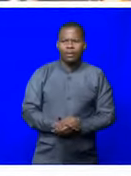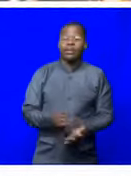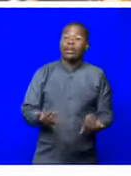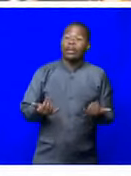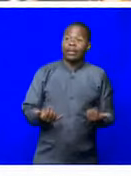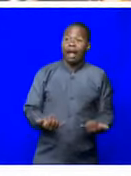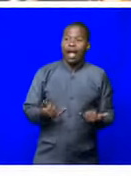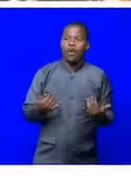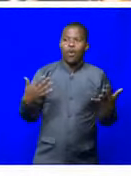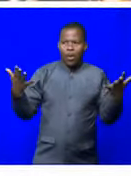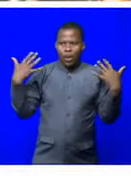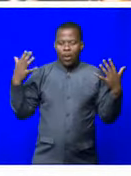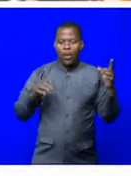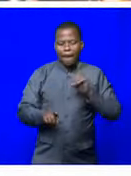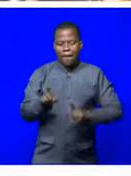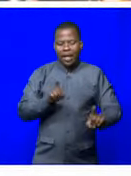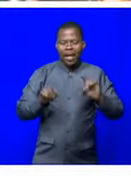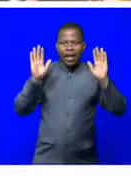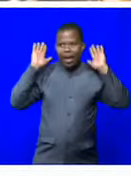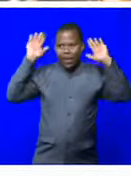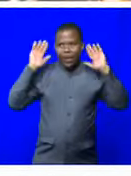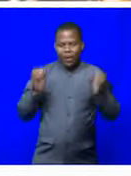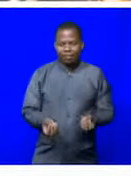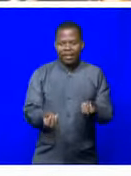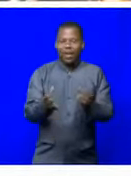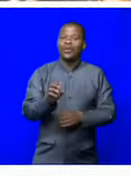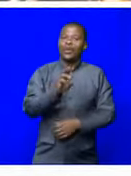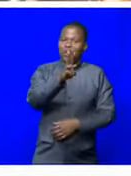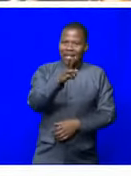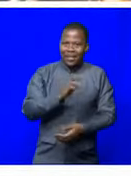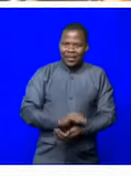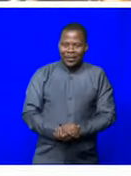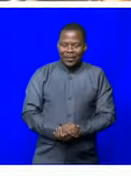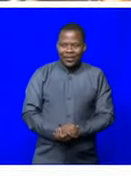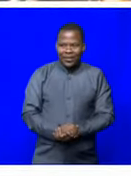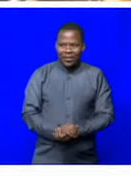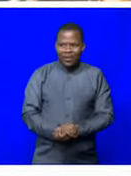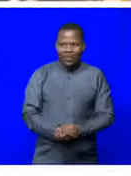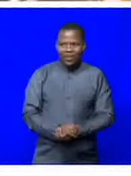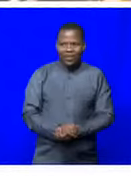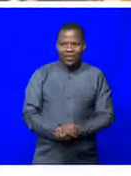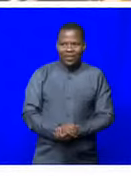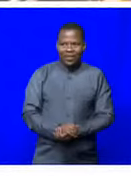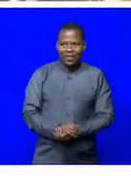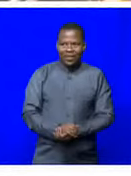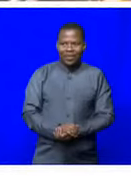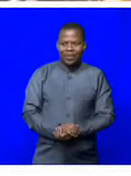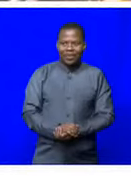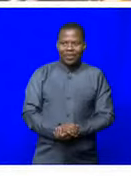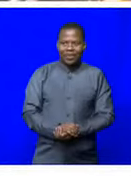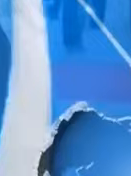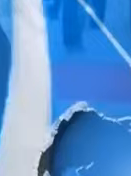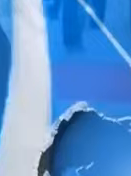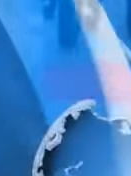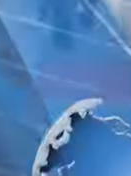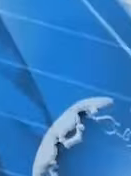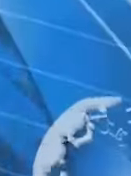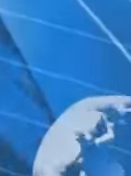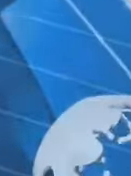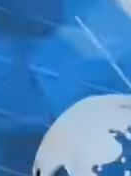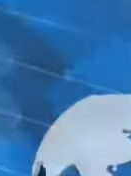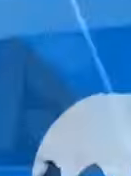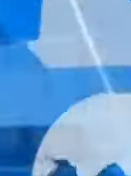Ngeli kulesikhathi sitasatsala kefu siyemakethe ungayenzanga ngoba sitawubuya emva kwemakethe disekhona Tindzaba.